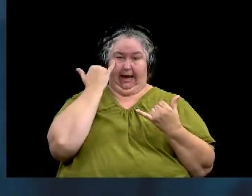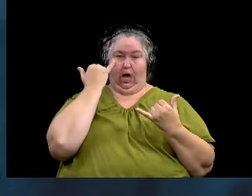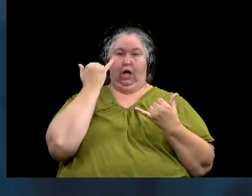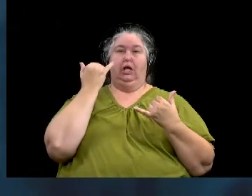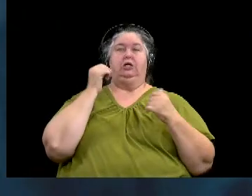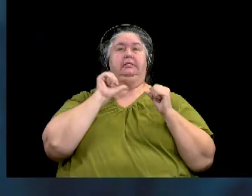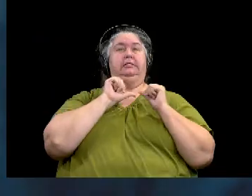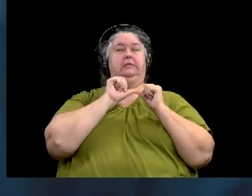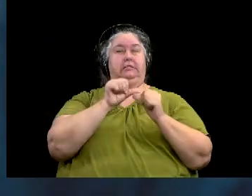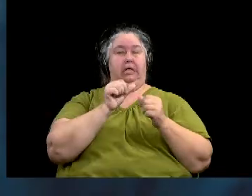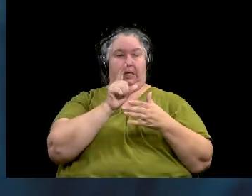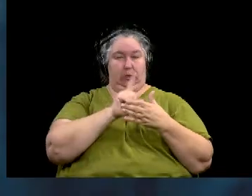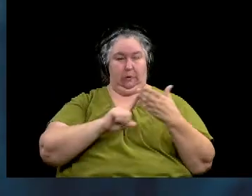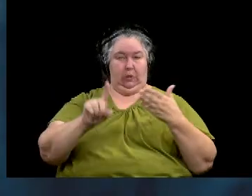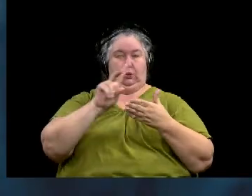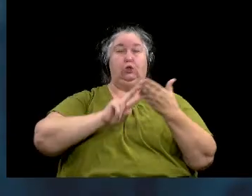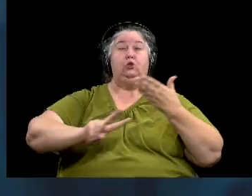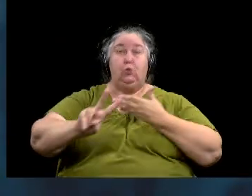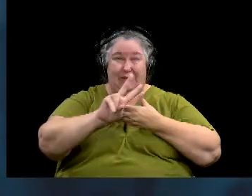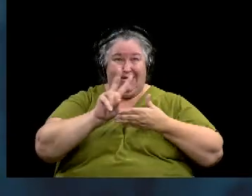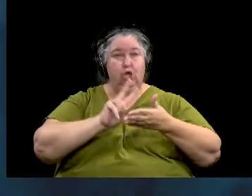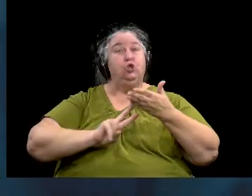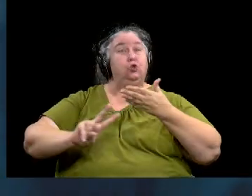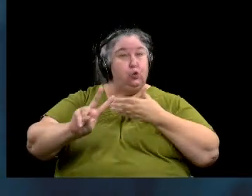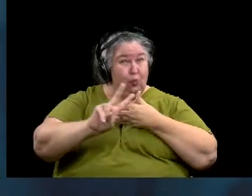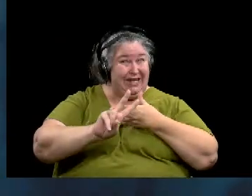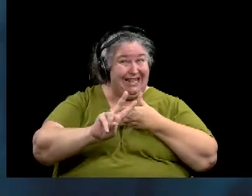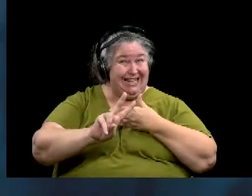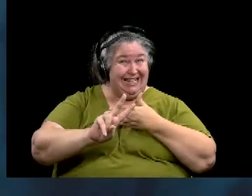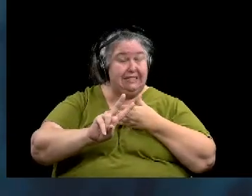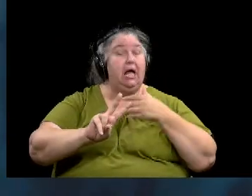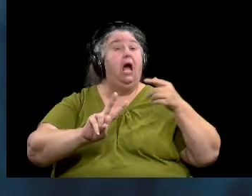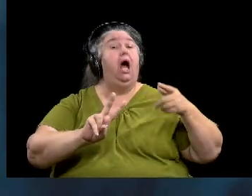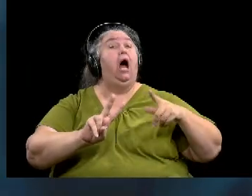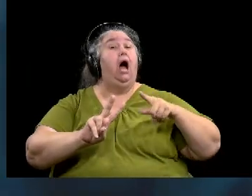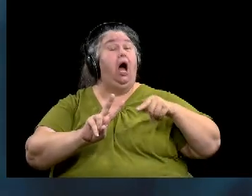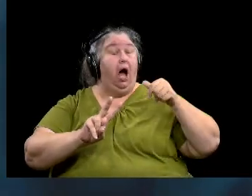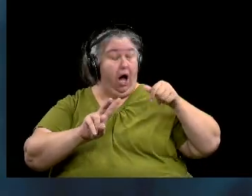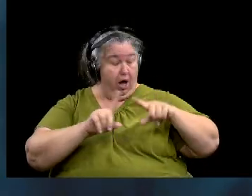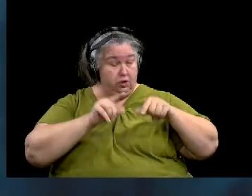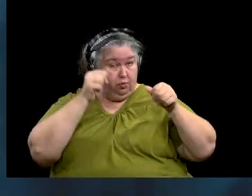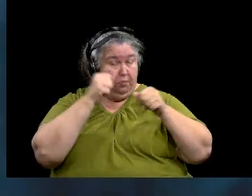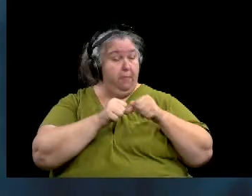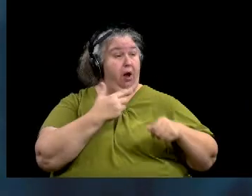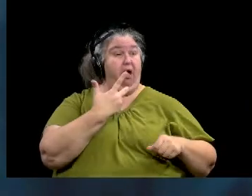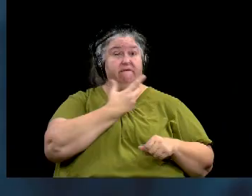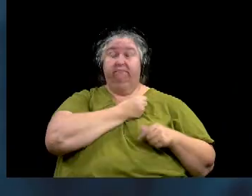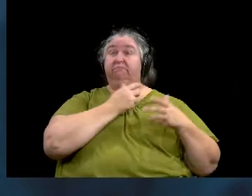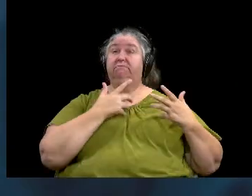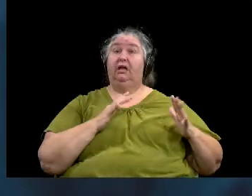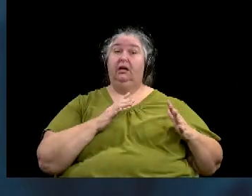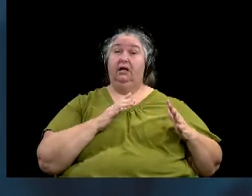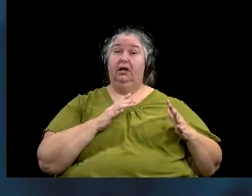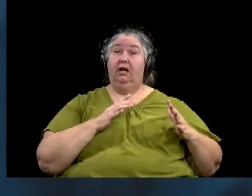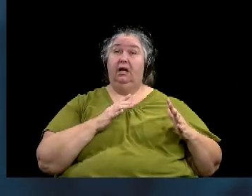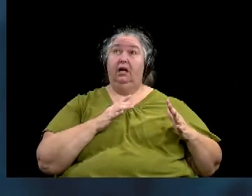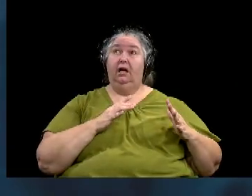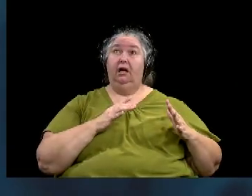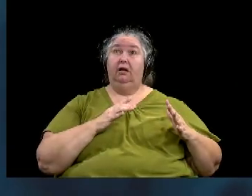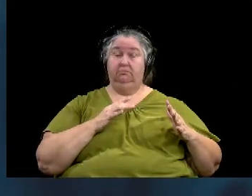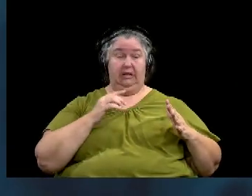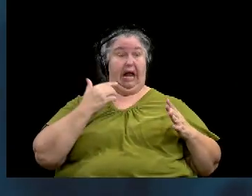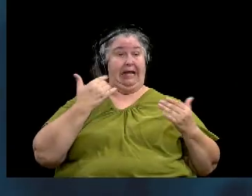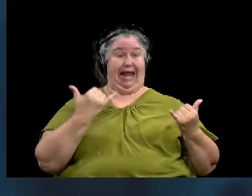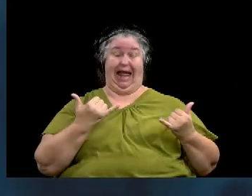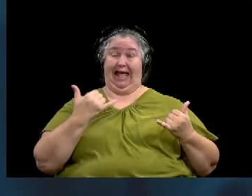it's also important to remember that even if you get the vaccine, and even if you do have antibodies, the study showed with Pfizer's vaccine that